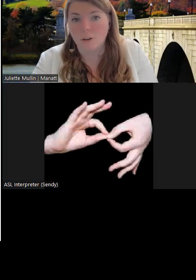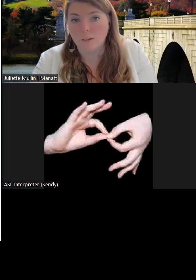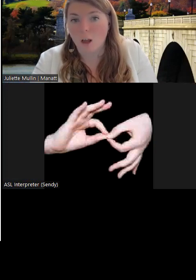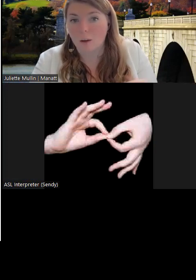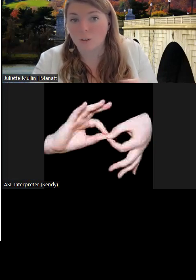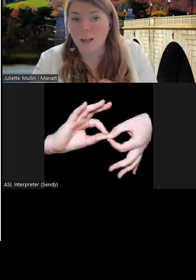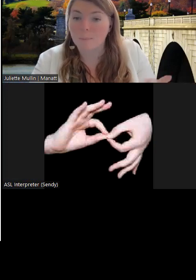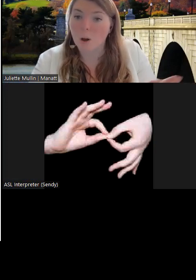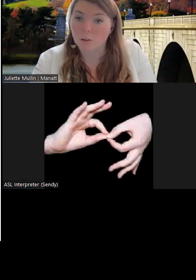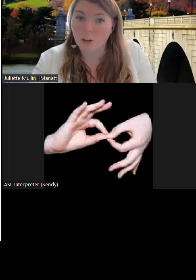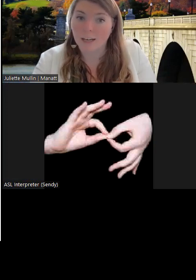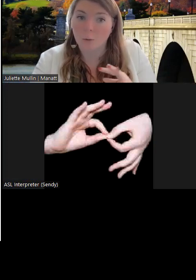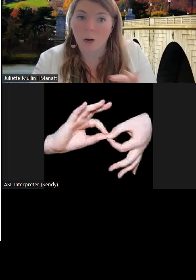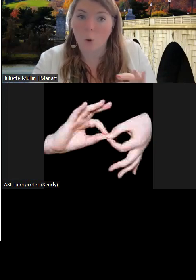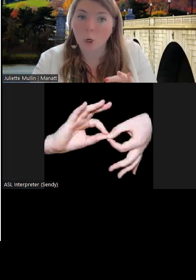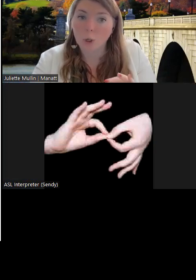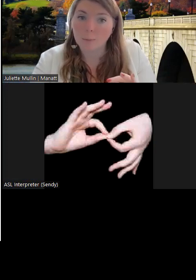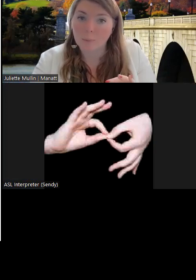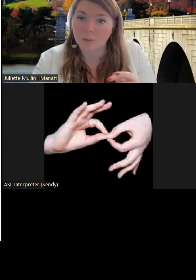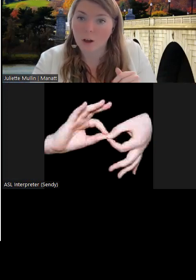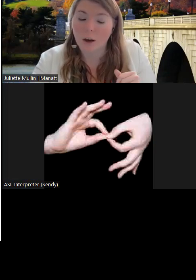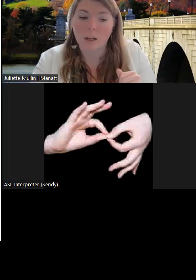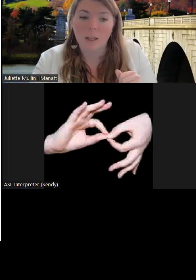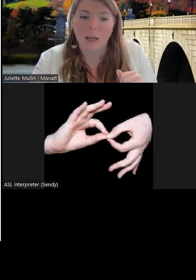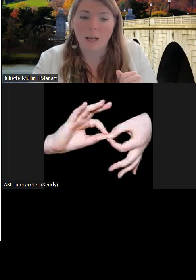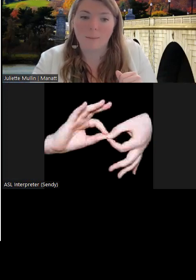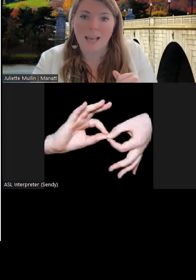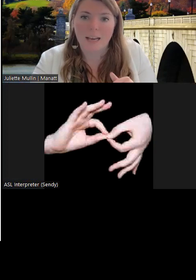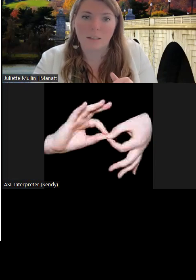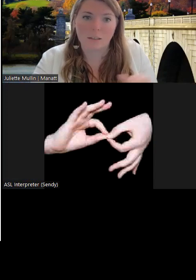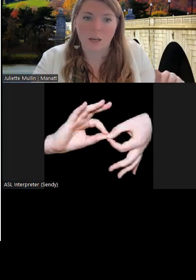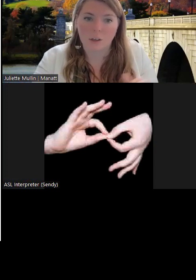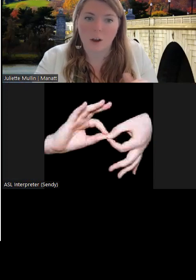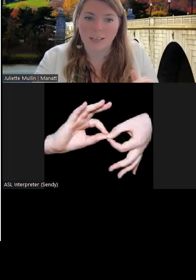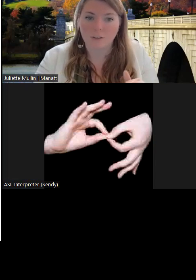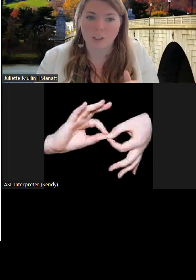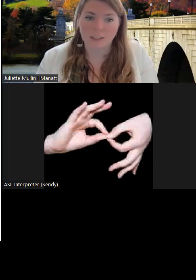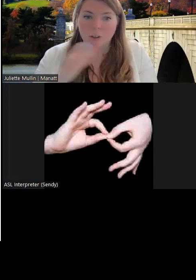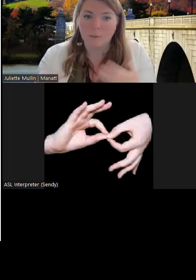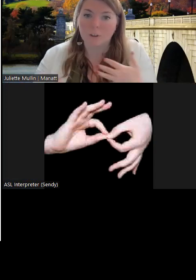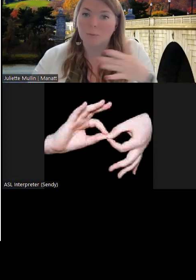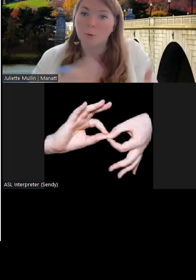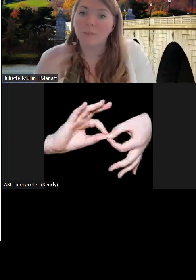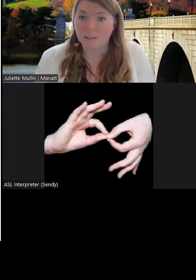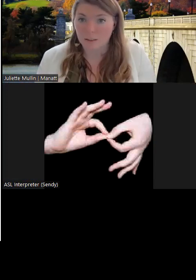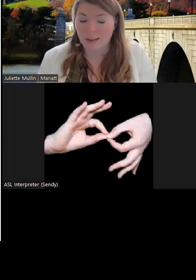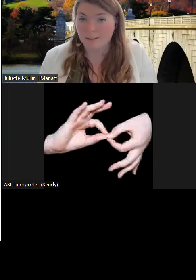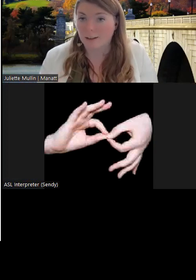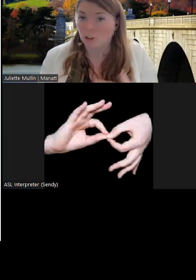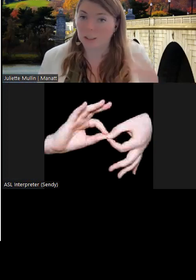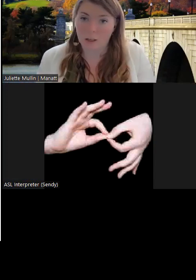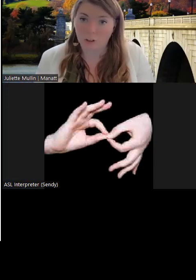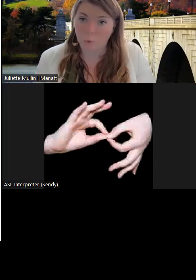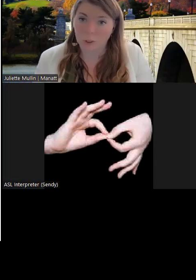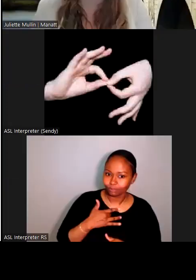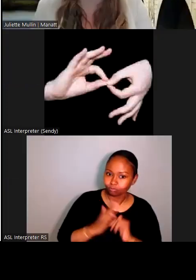We just got a pulse check on where our work group members are, and are gauging that they're comfortable moving into the next